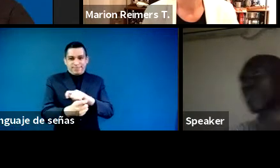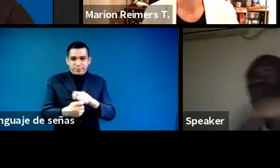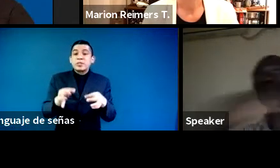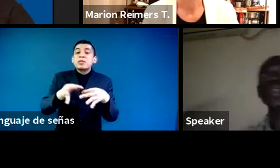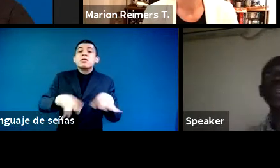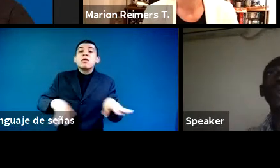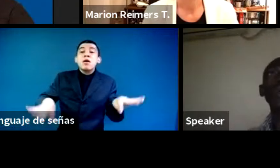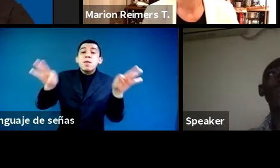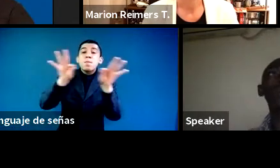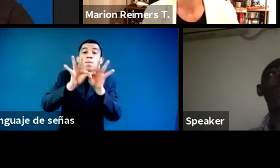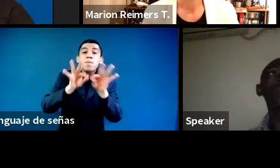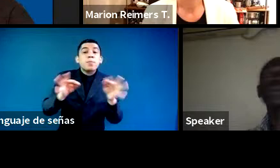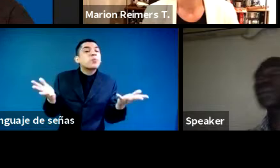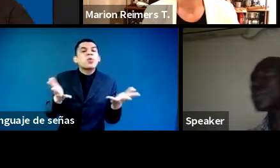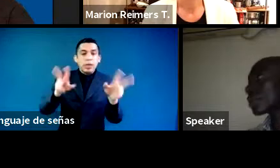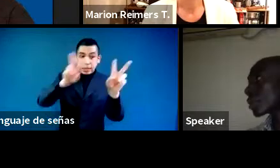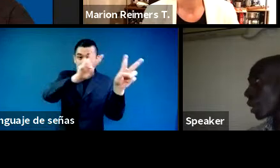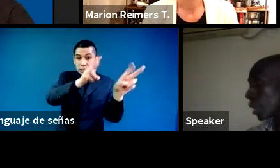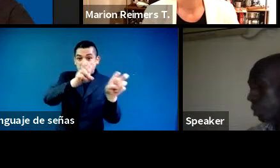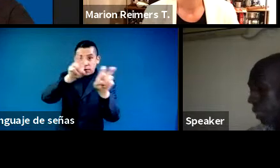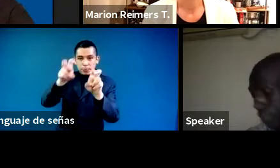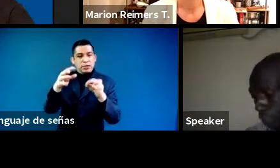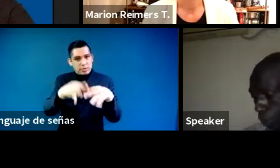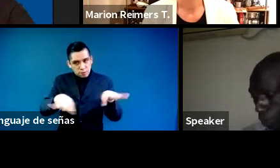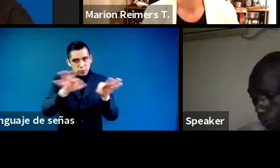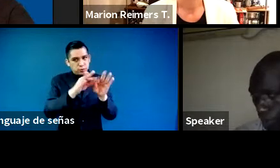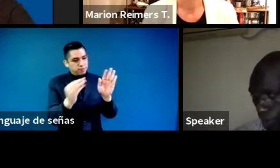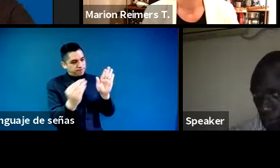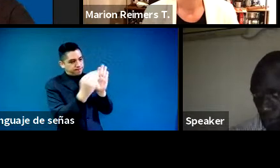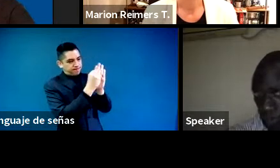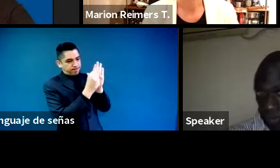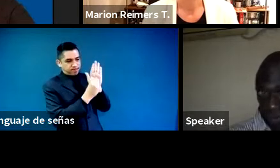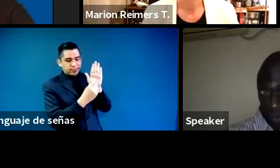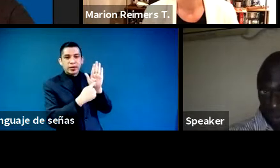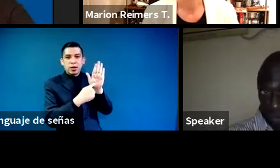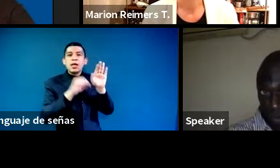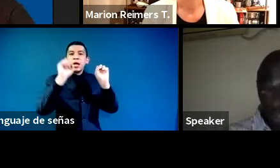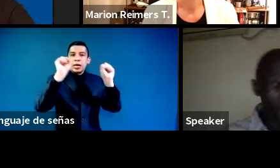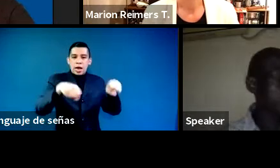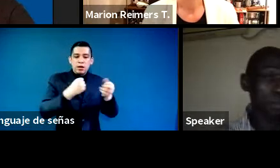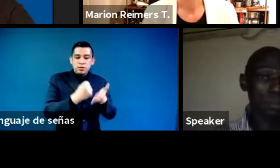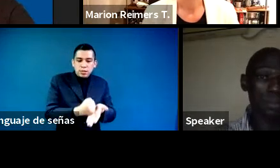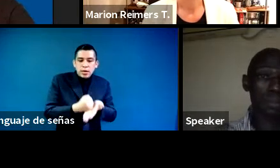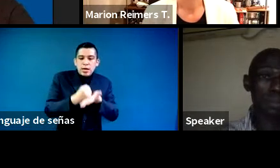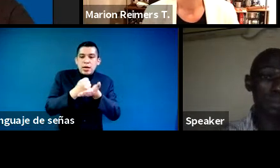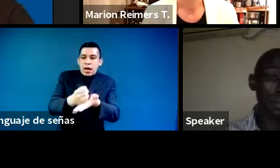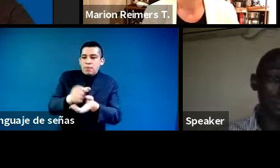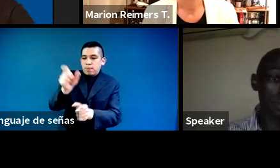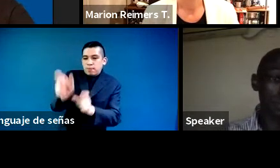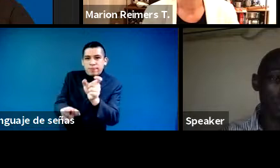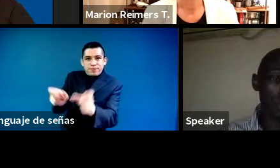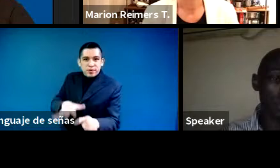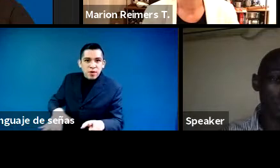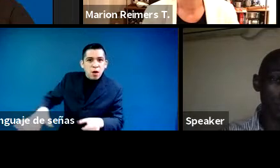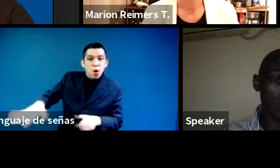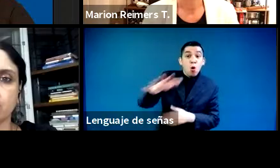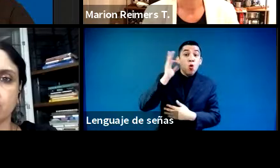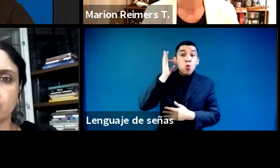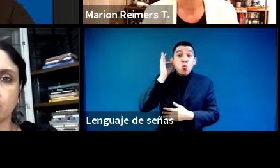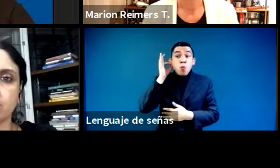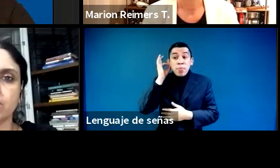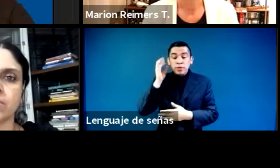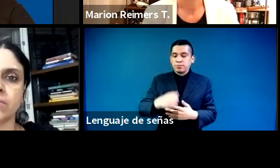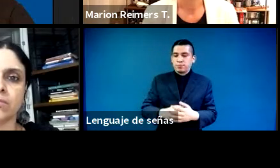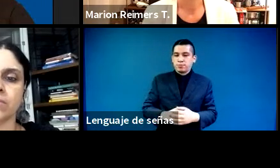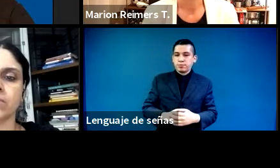in Africa, the ECOWAS, for instance, in the ECOWAS sub-region, I must say we've been able to do